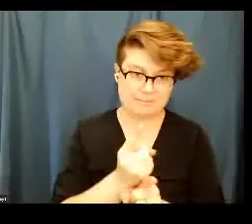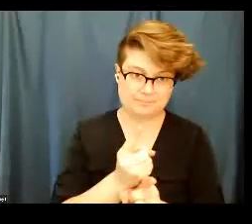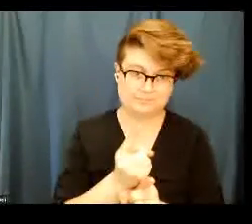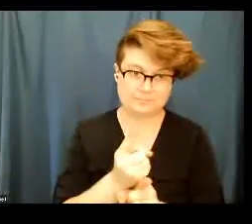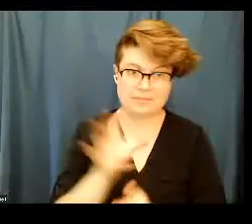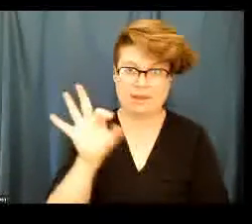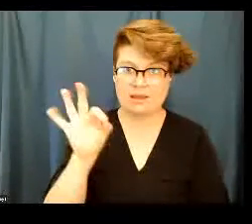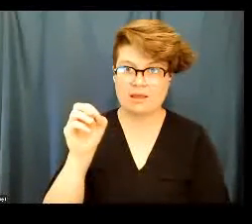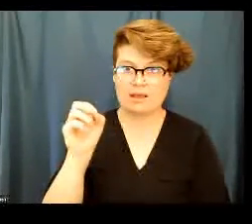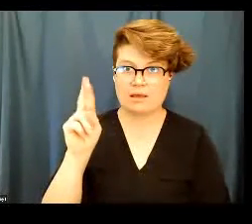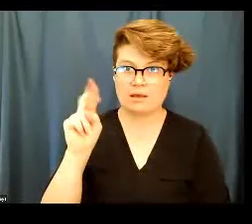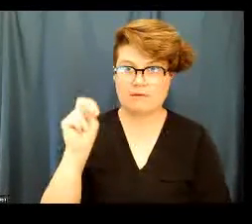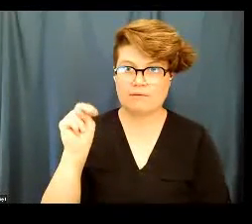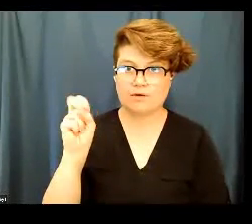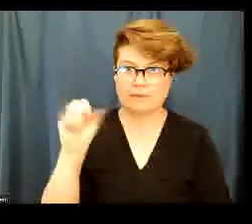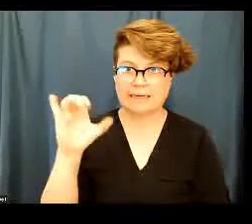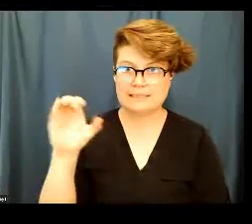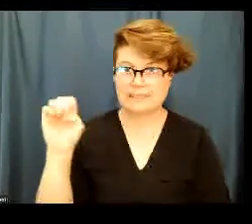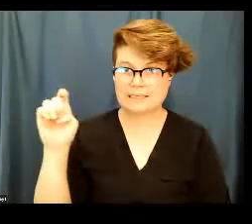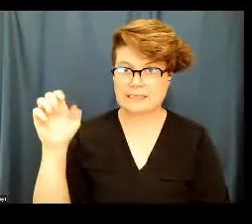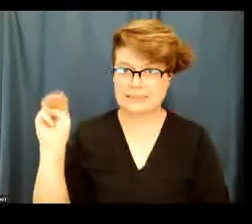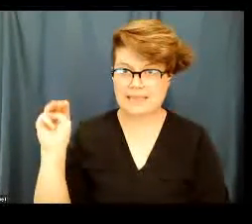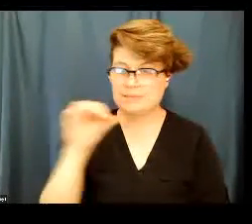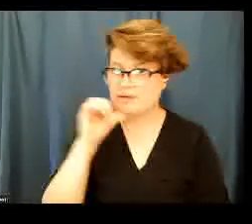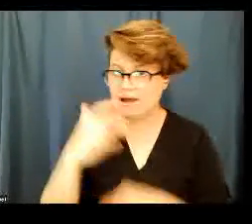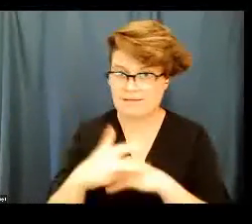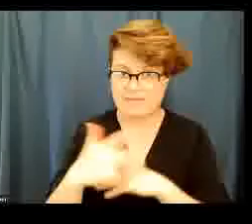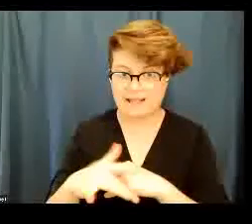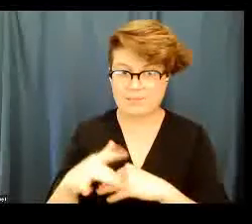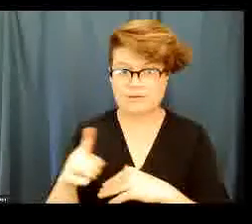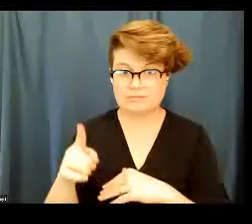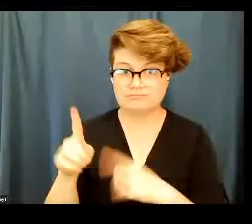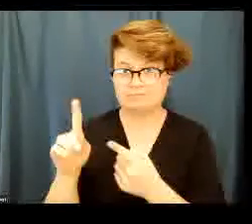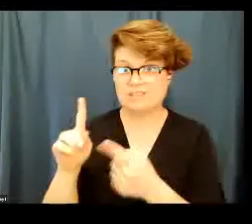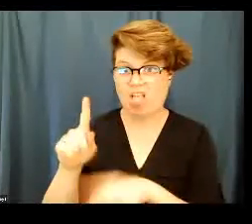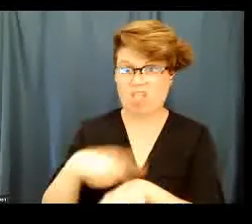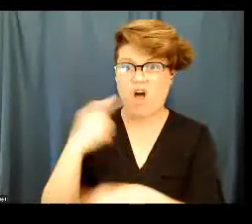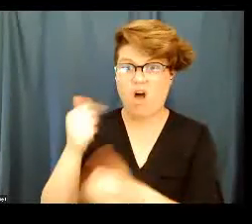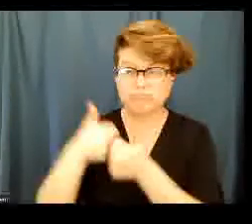aren't available. It's long distance. Absolutely.